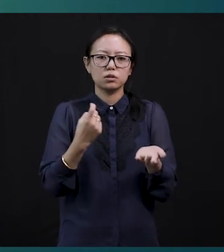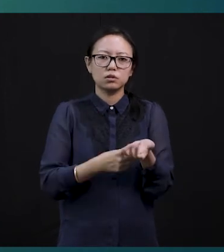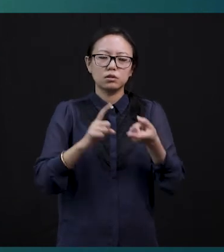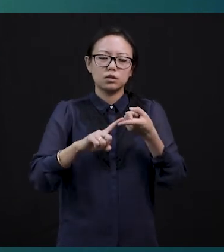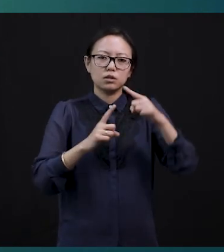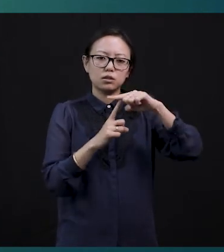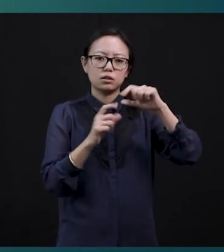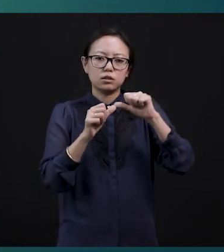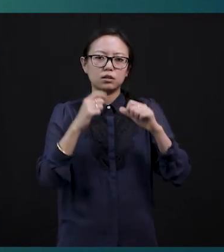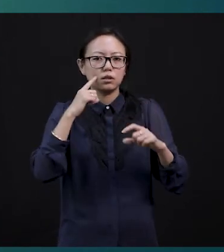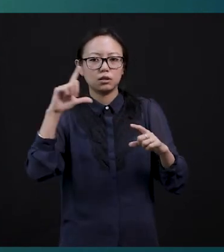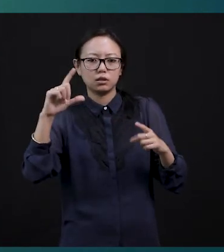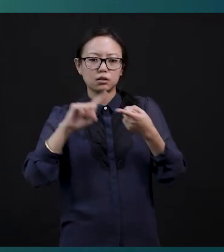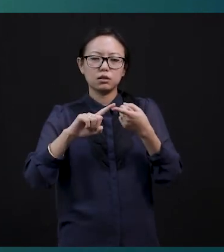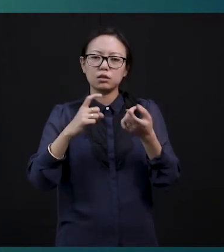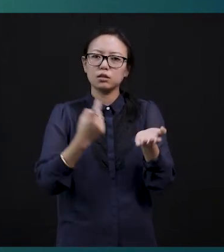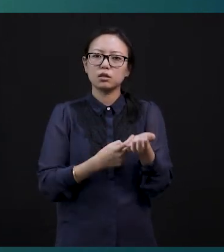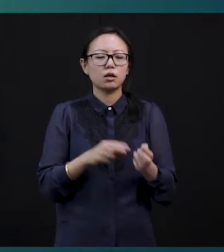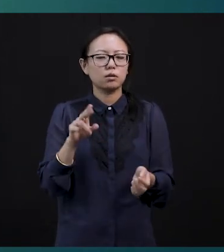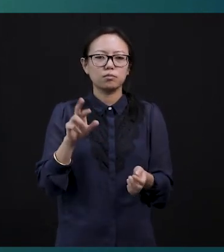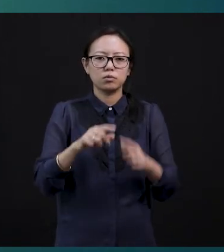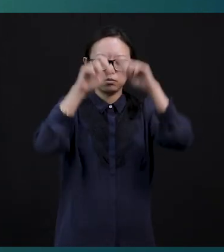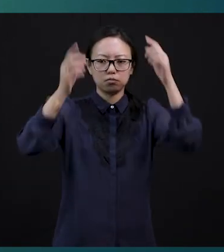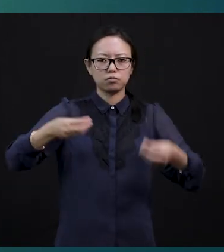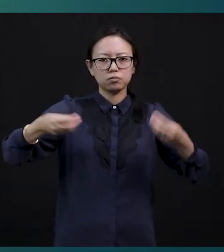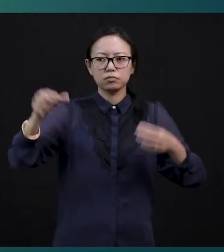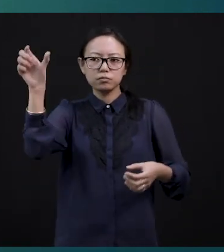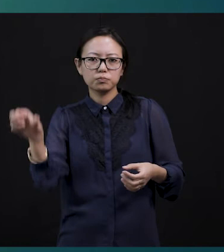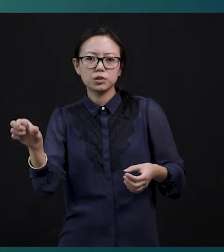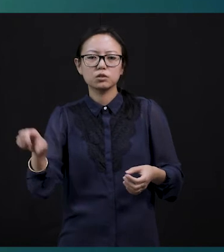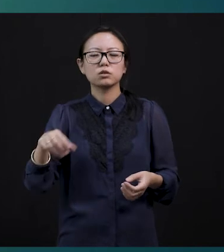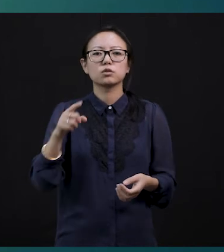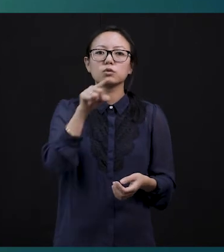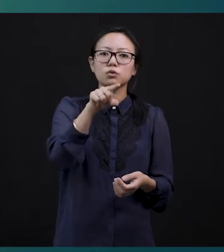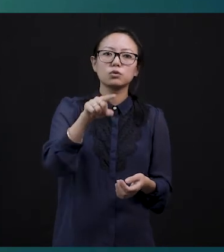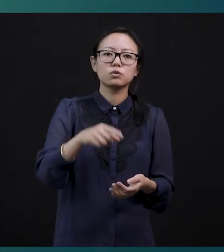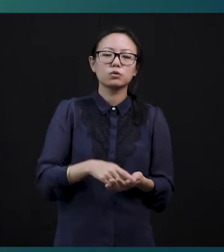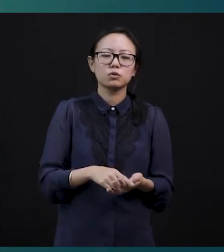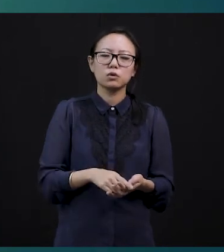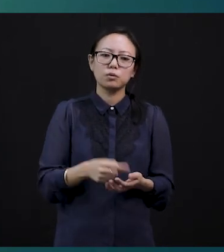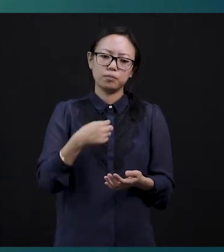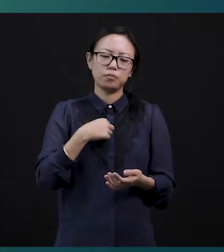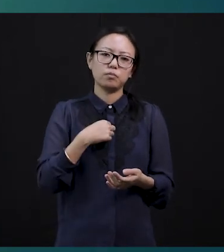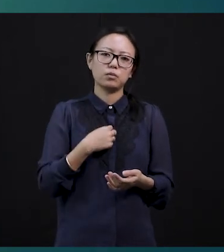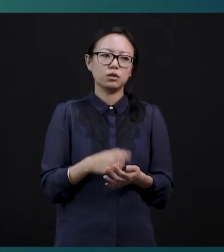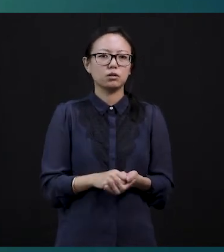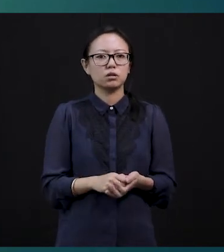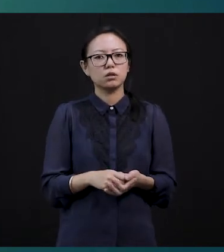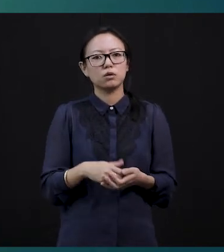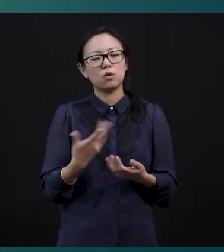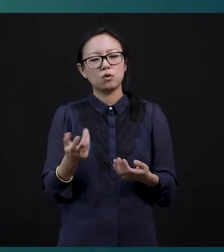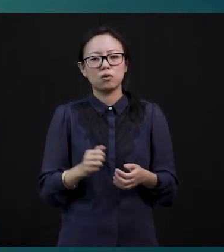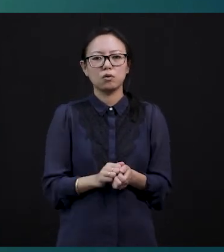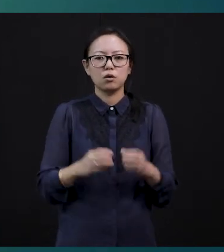is established through these middlemen. And who are these middlemen? They can be retailers, they can be stockholders, they can be banks, they can